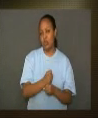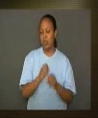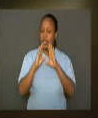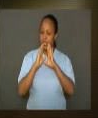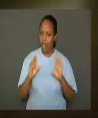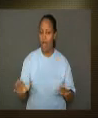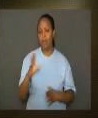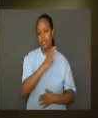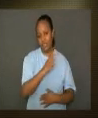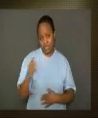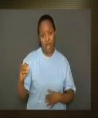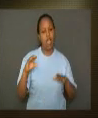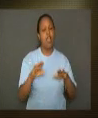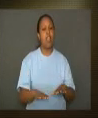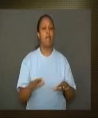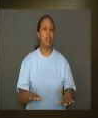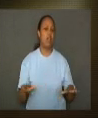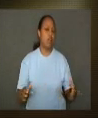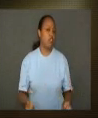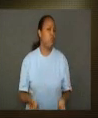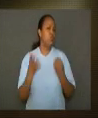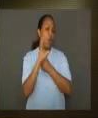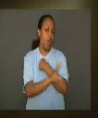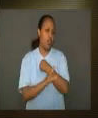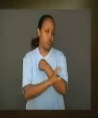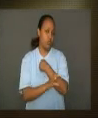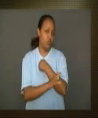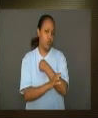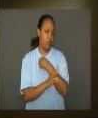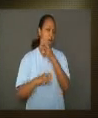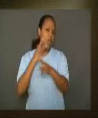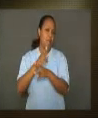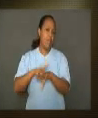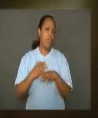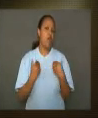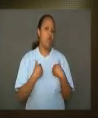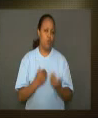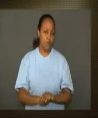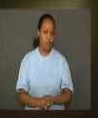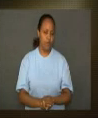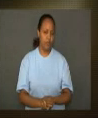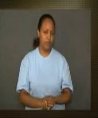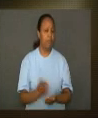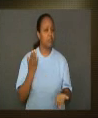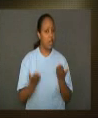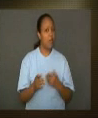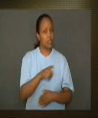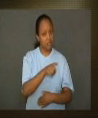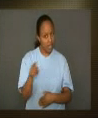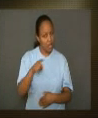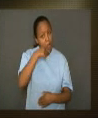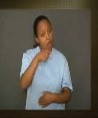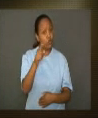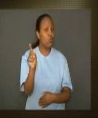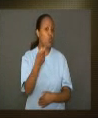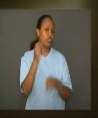peace and stability to many countries throughout the world. You may also have said